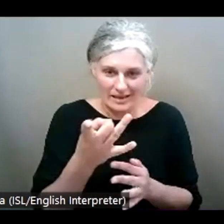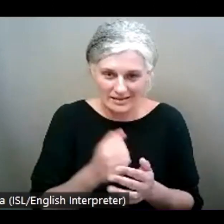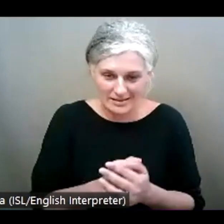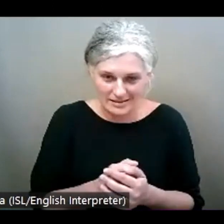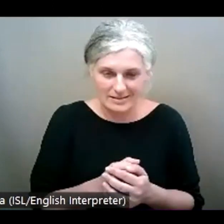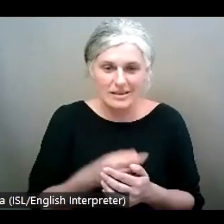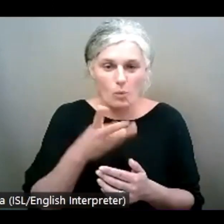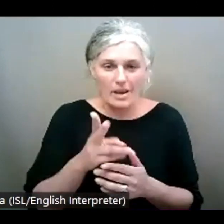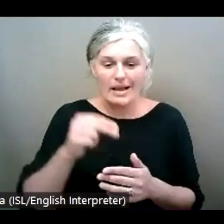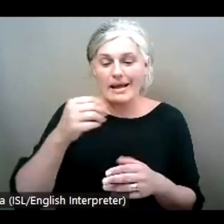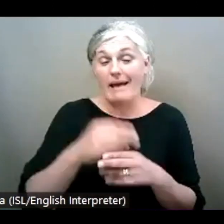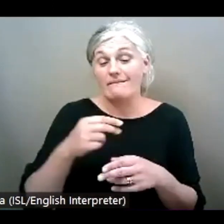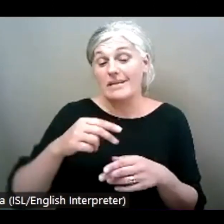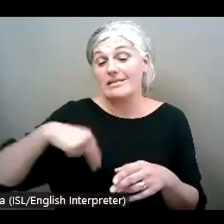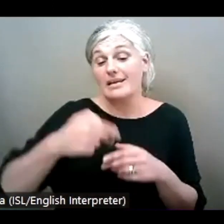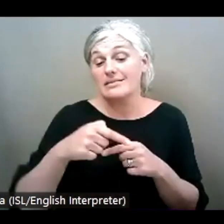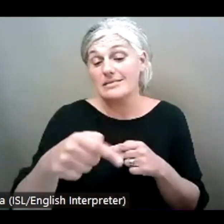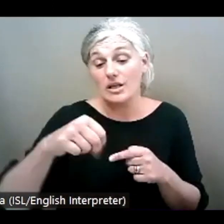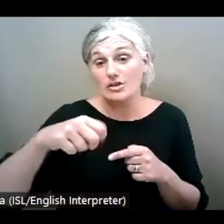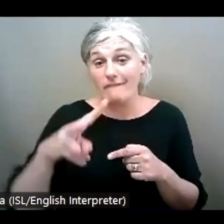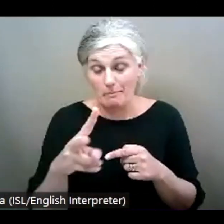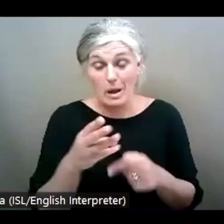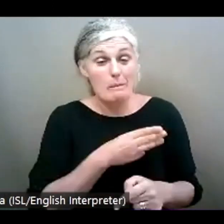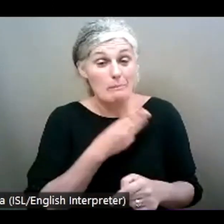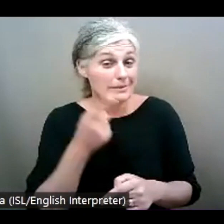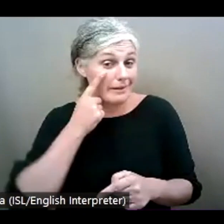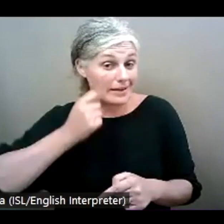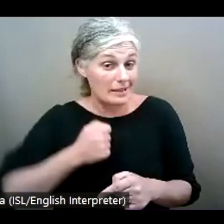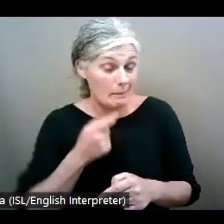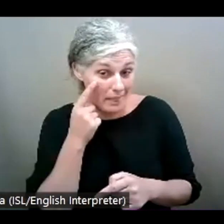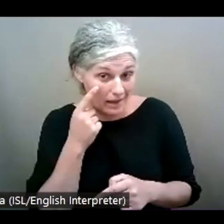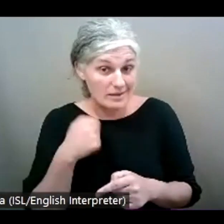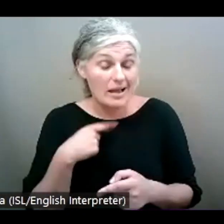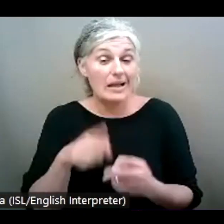So please sign up to e-bulletin by emailing